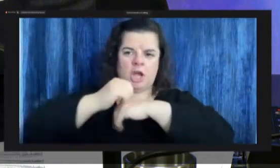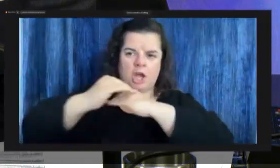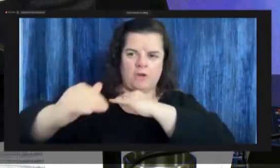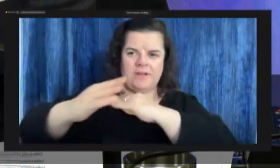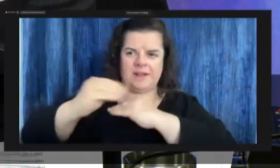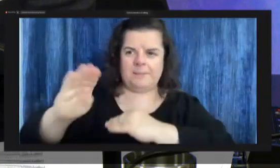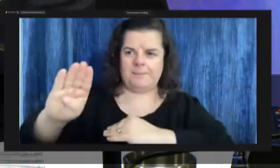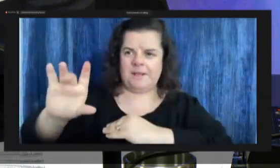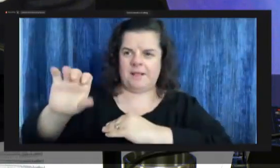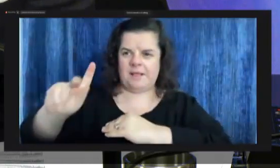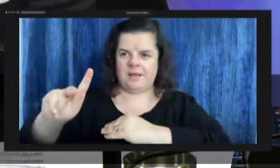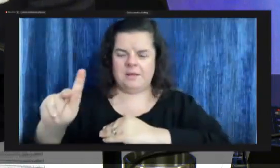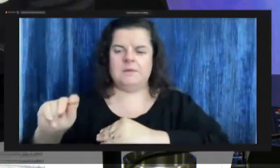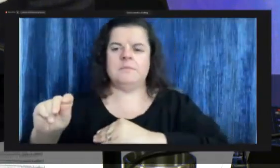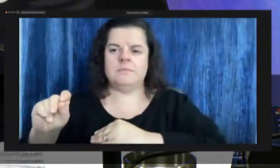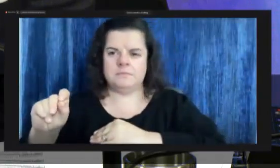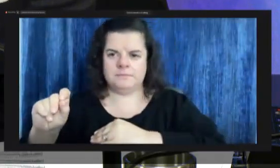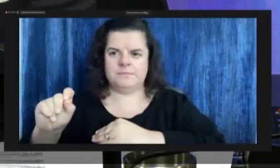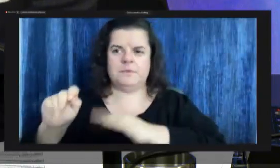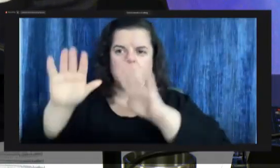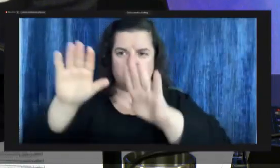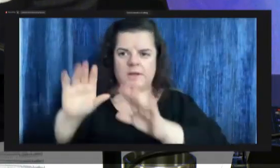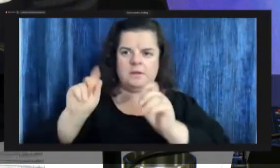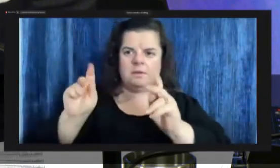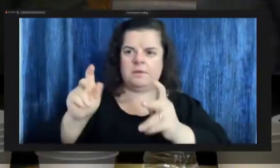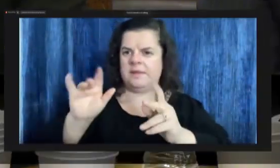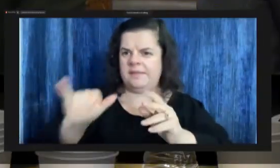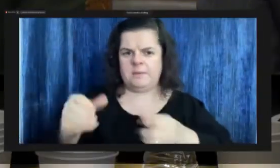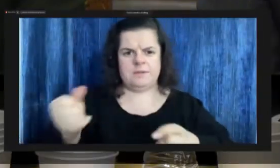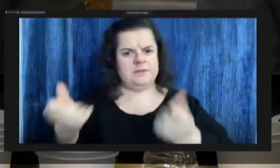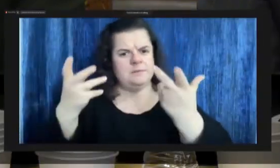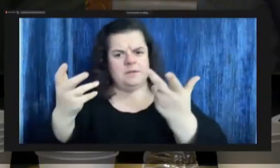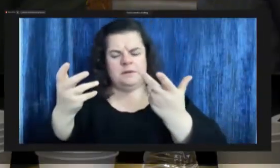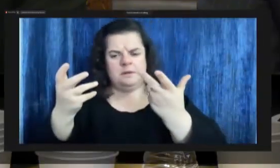there was none in block as well. Yeah, because there's many Belgium,